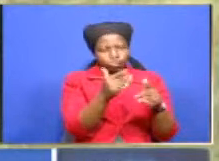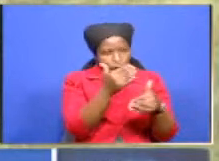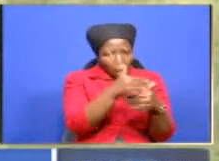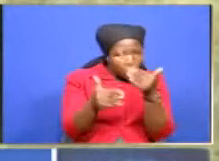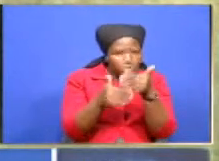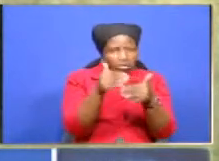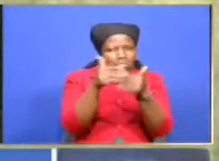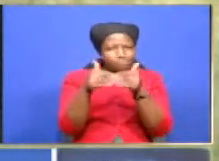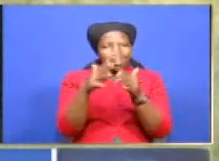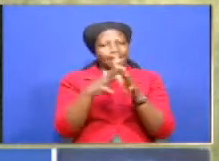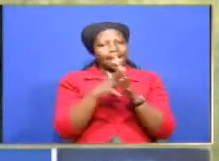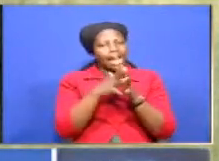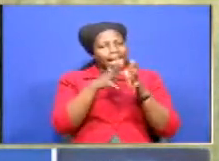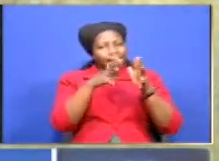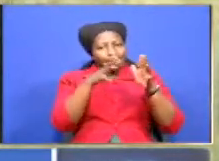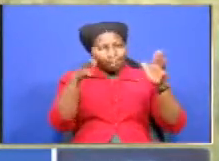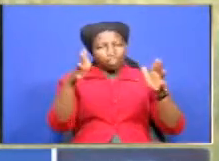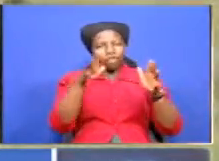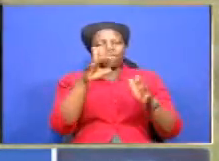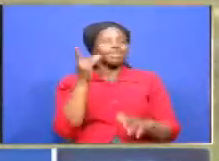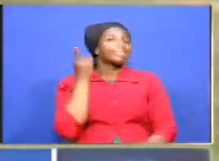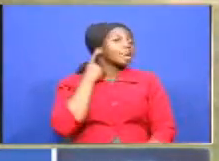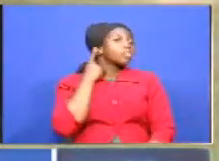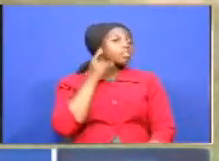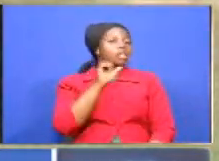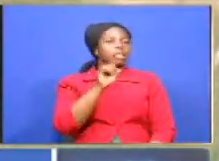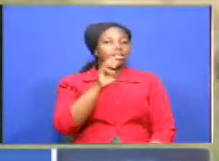of Dandora sewerage plant in the city.